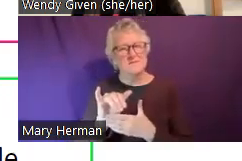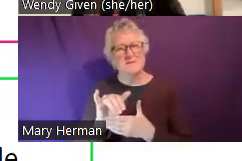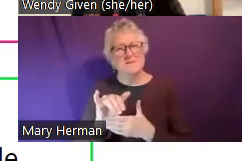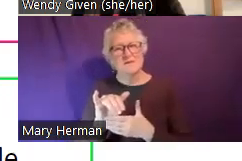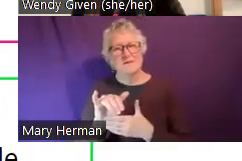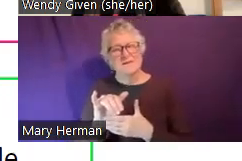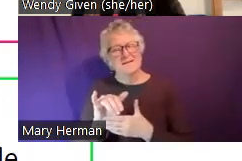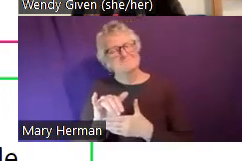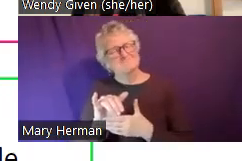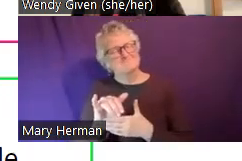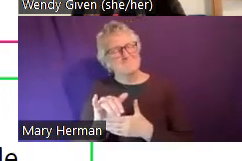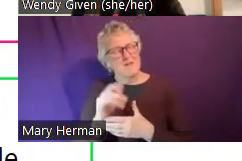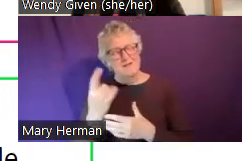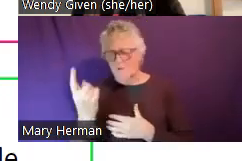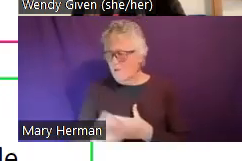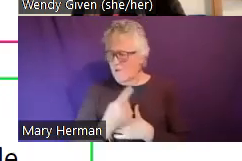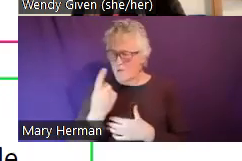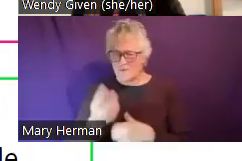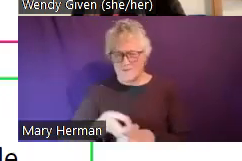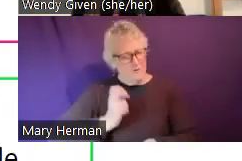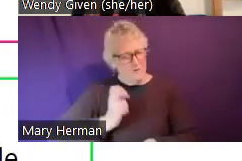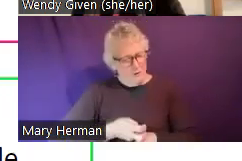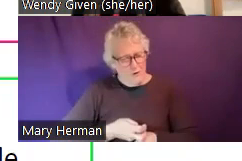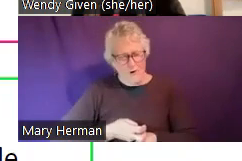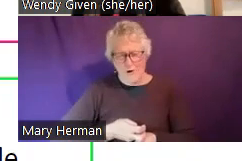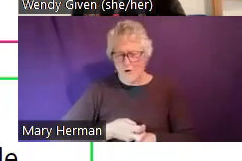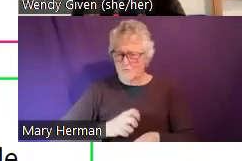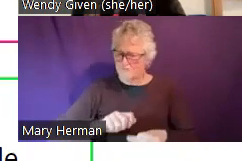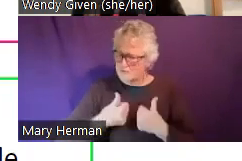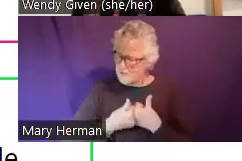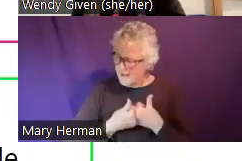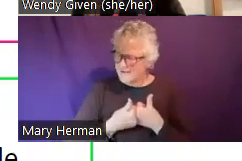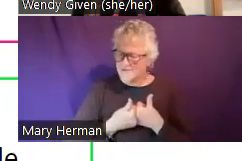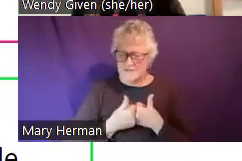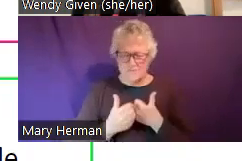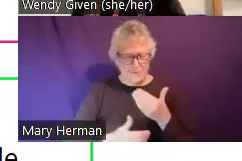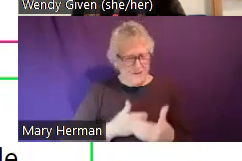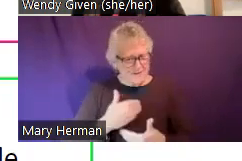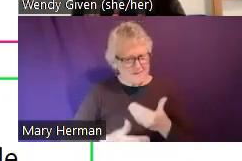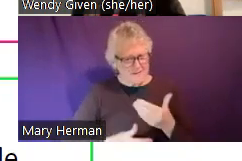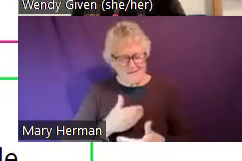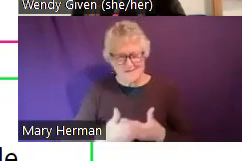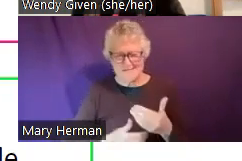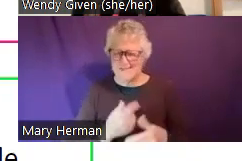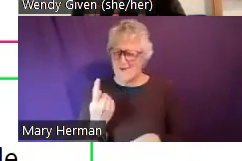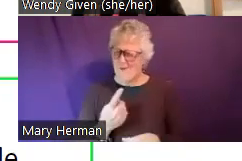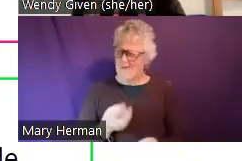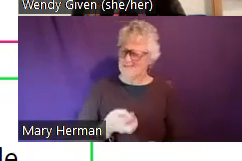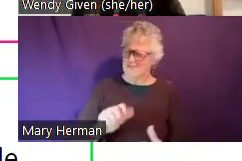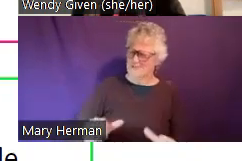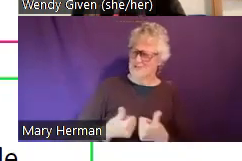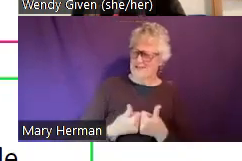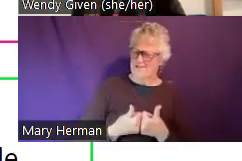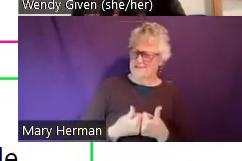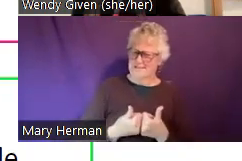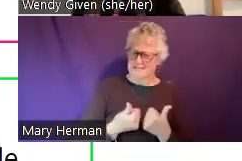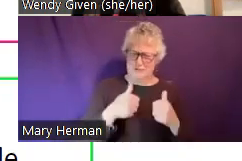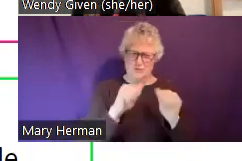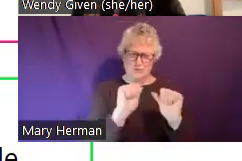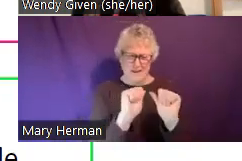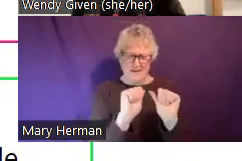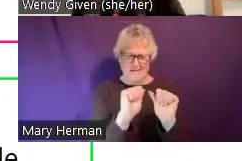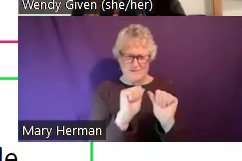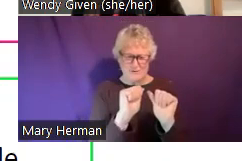very hard process. It's always challenging to try to put words and numbers or